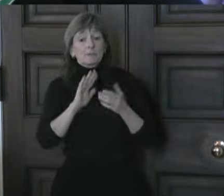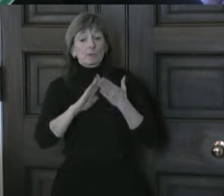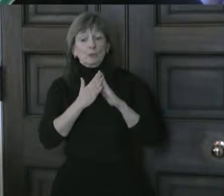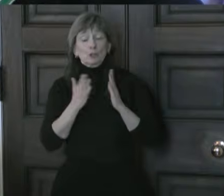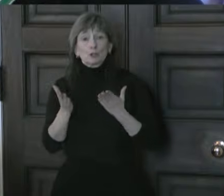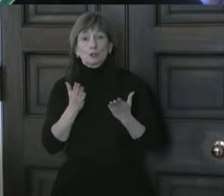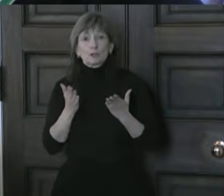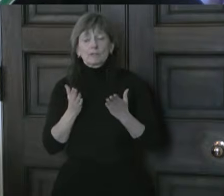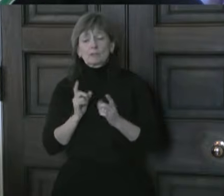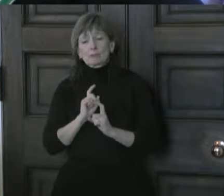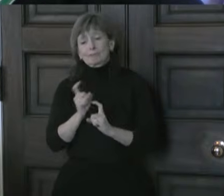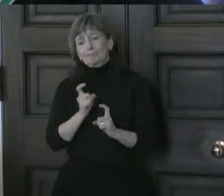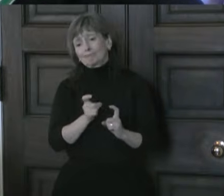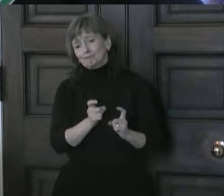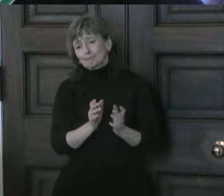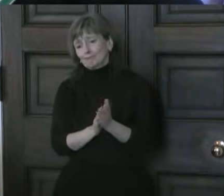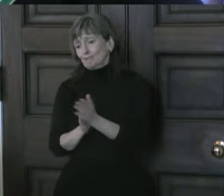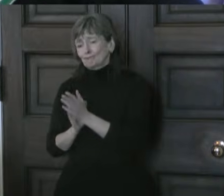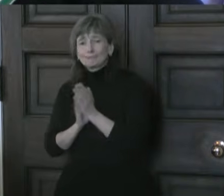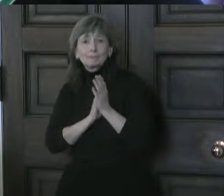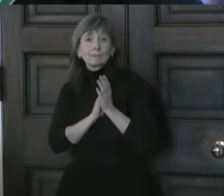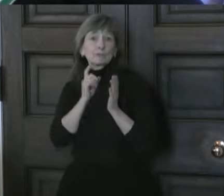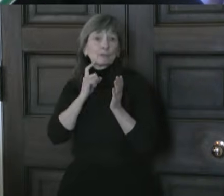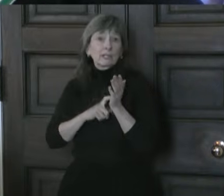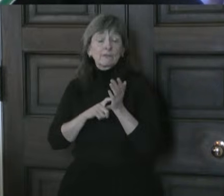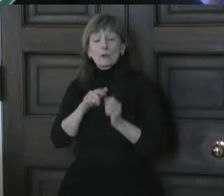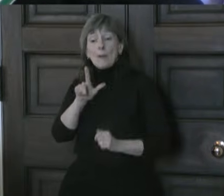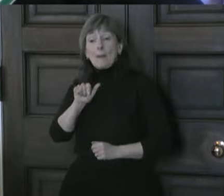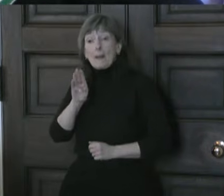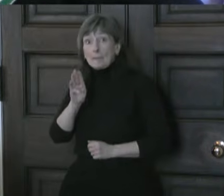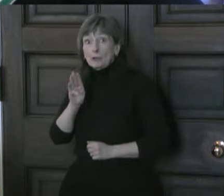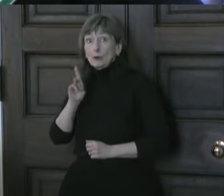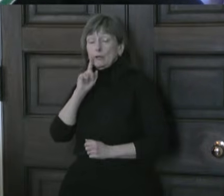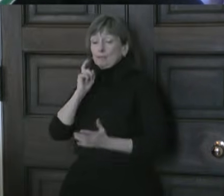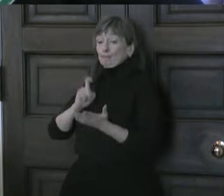numerous accolades, including recognition as a Labradorian of